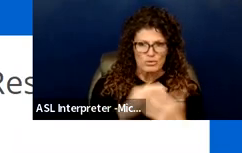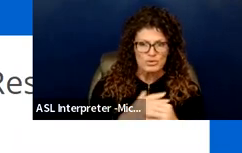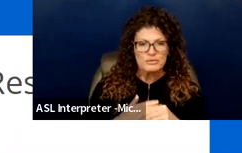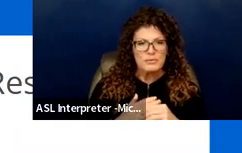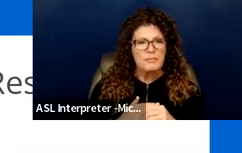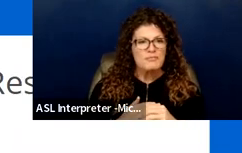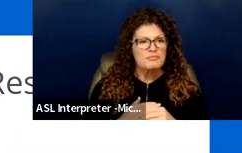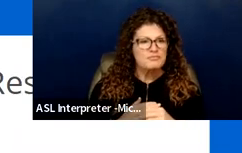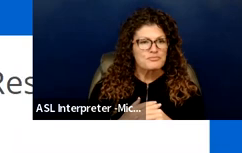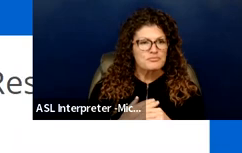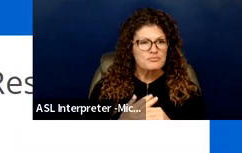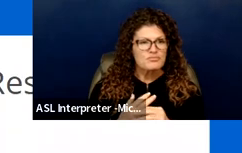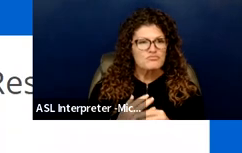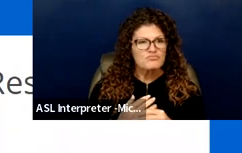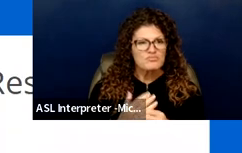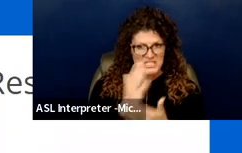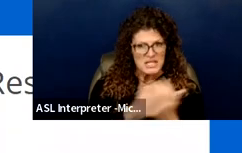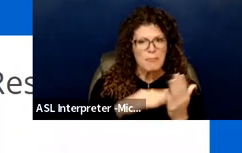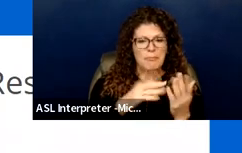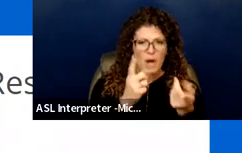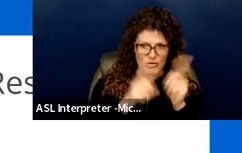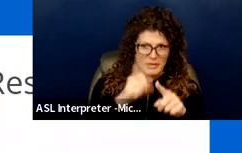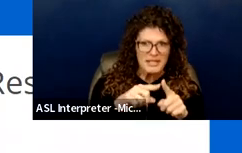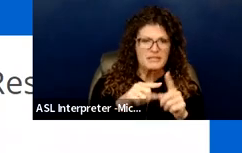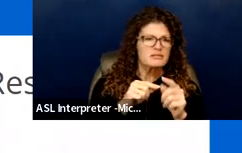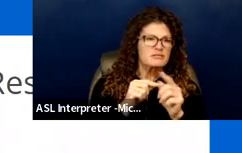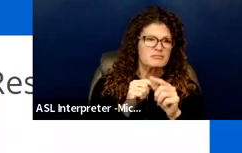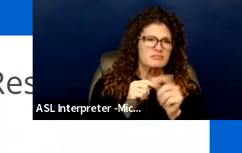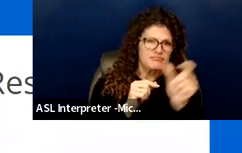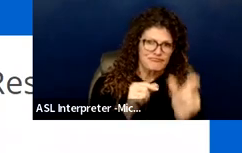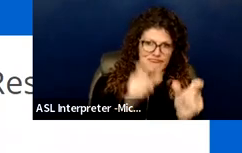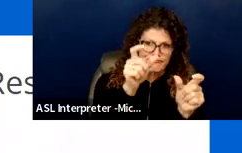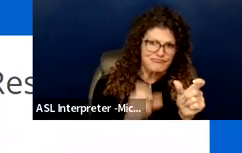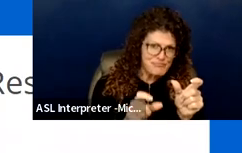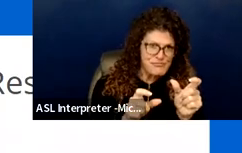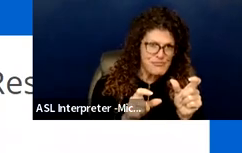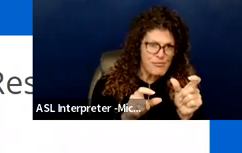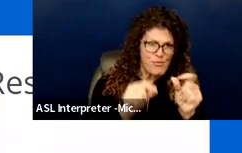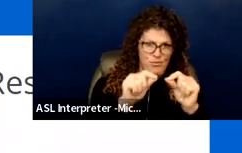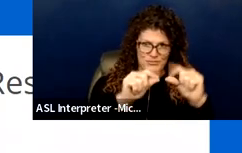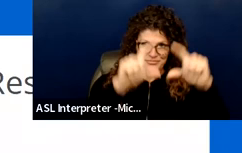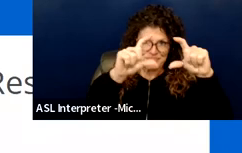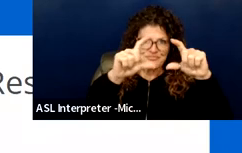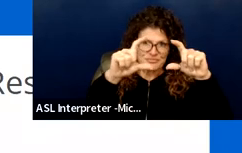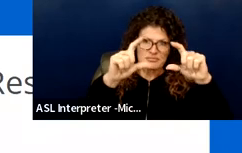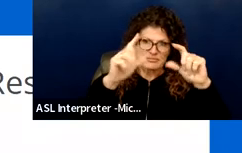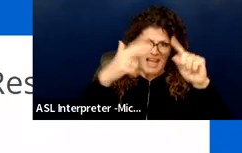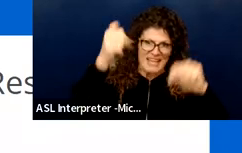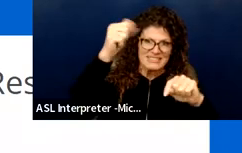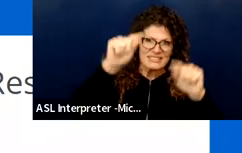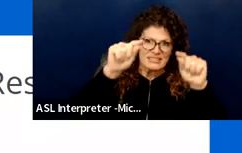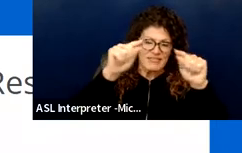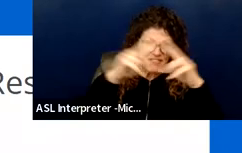some consensus that these top two furthest to the left questions were the highest in terms of